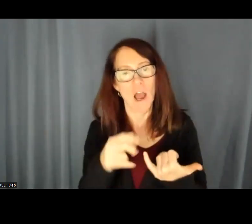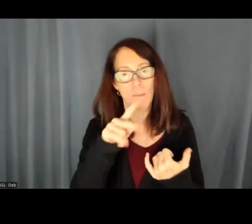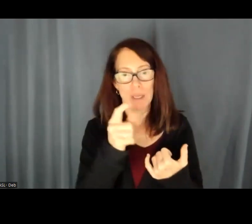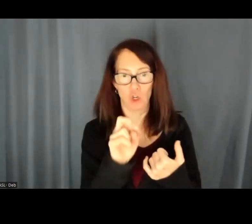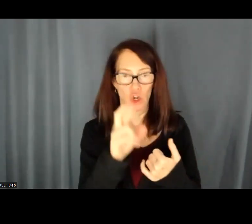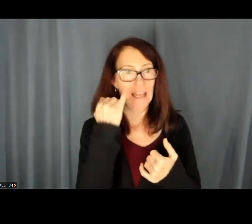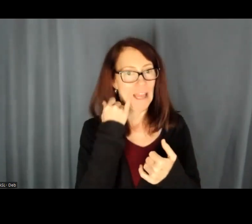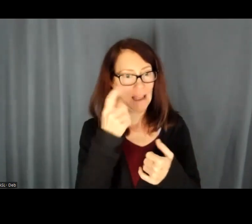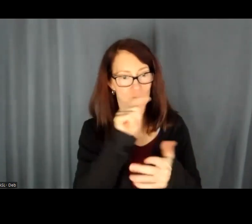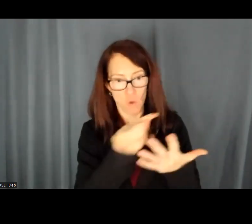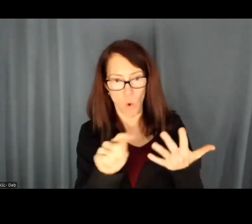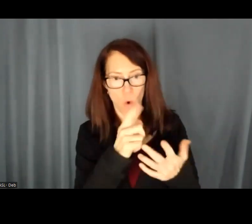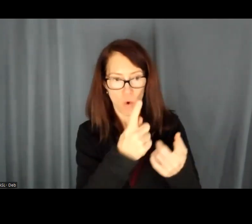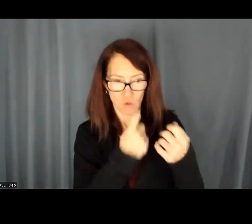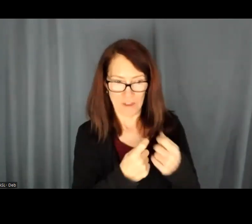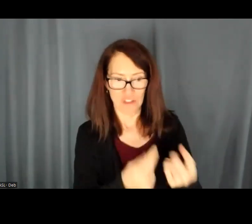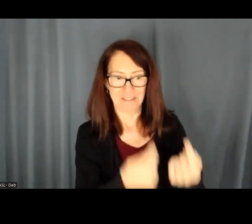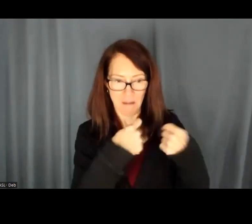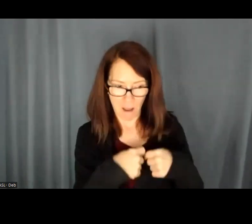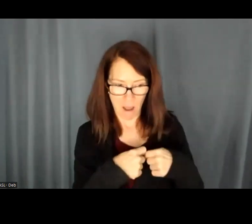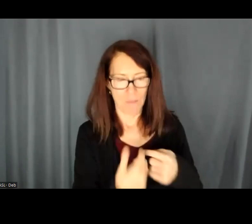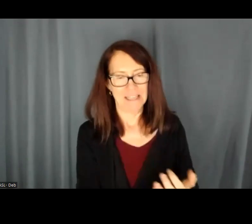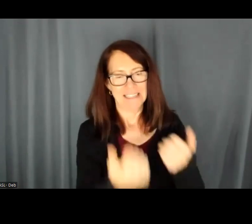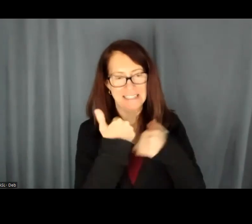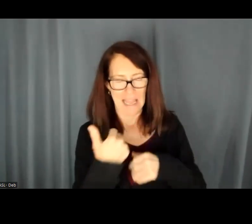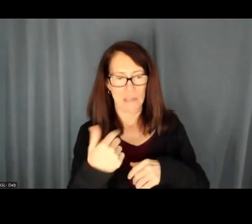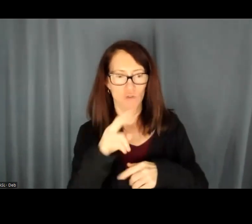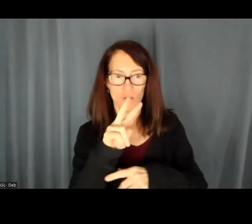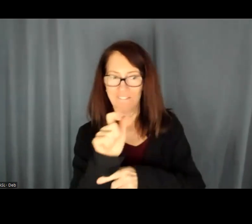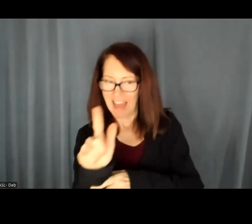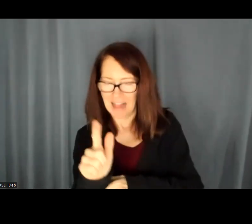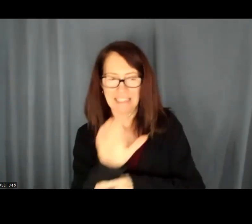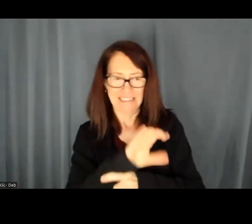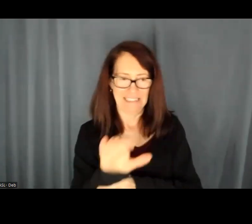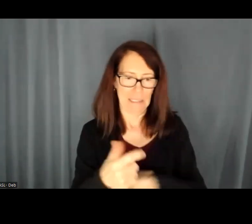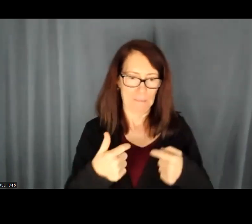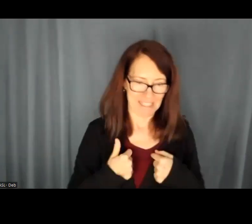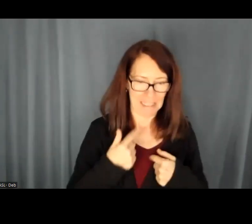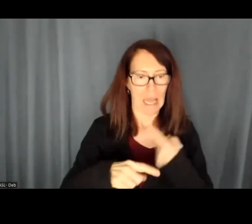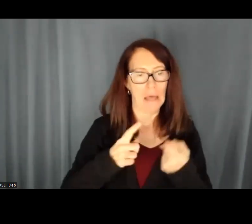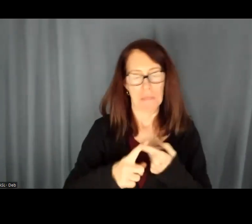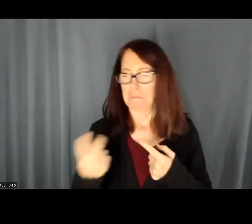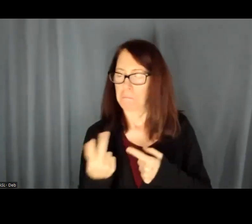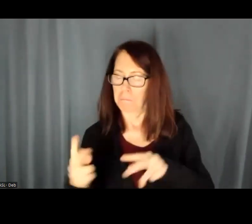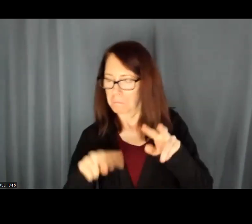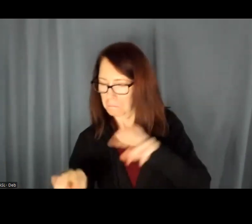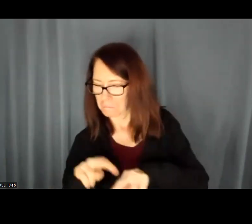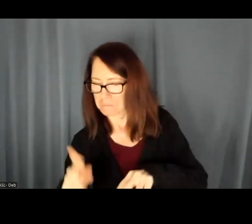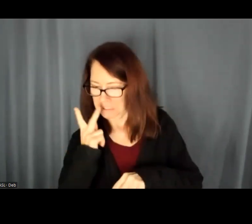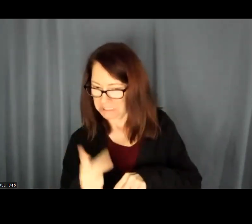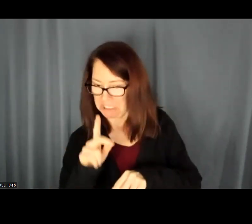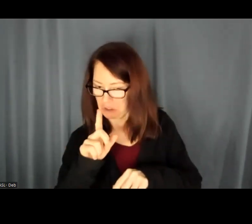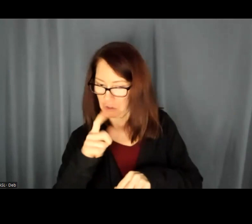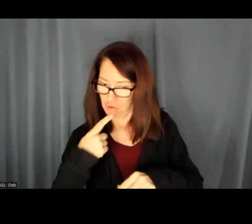up, please send them into Valerie and CC me, and then we can see there really are the type of things where we need to pull